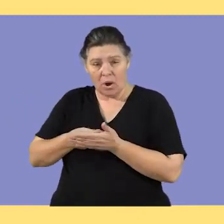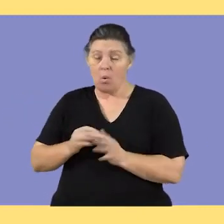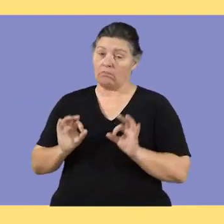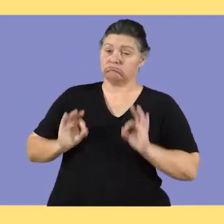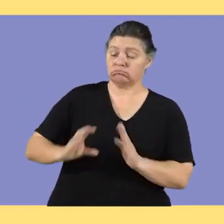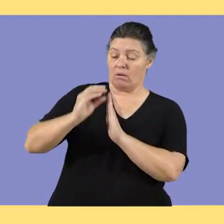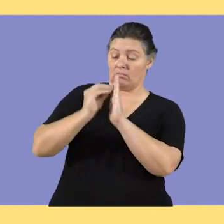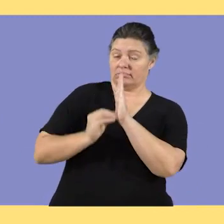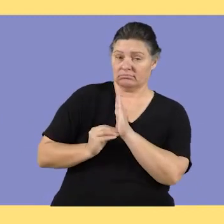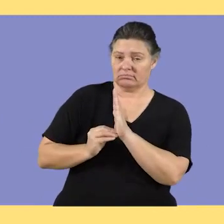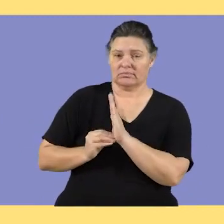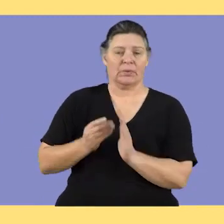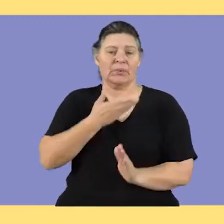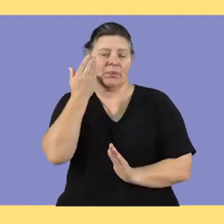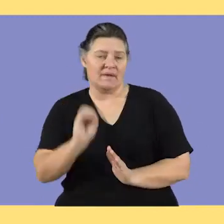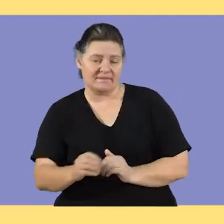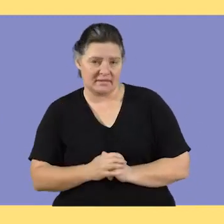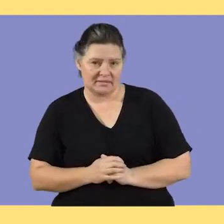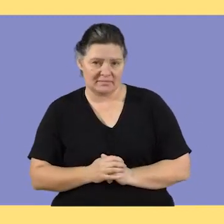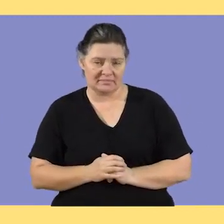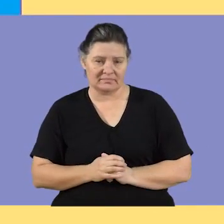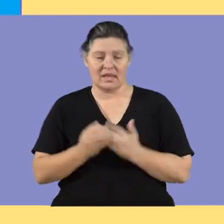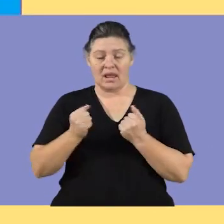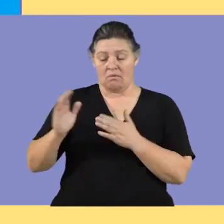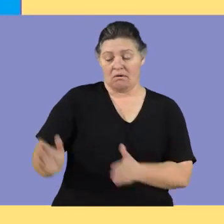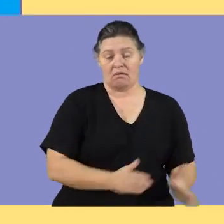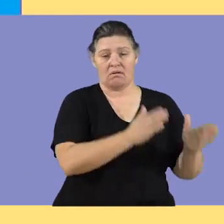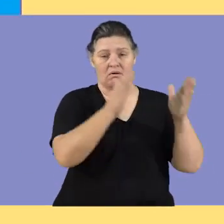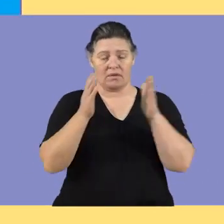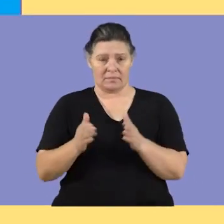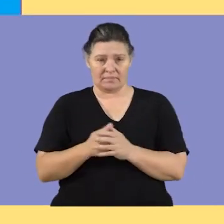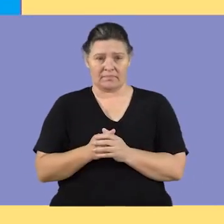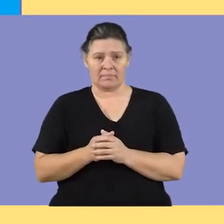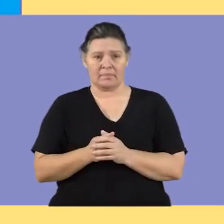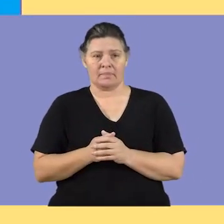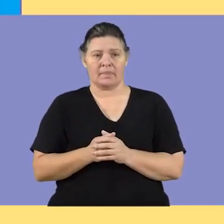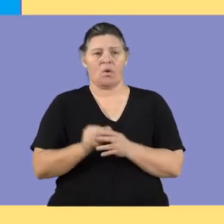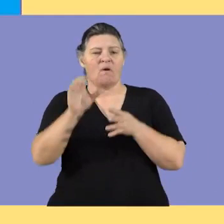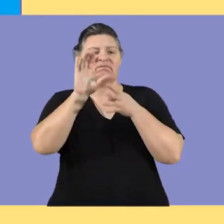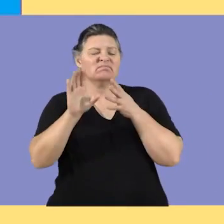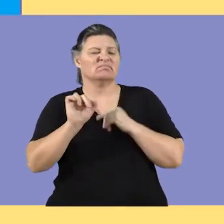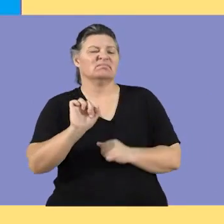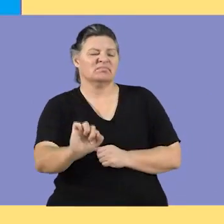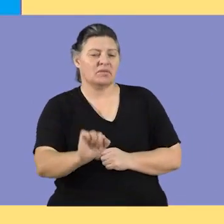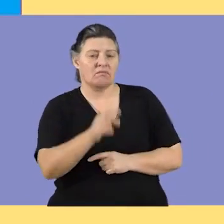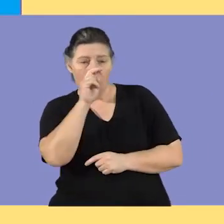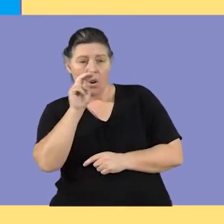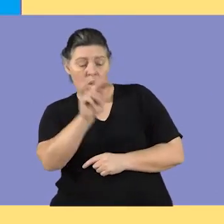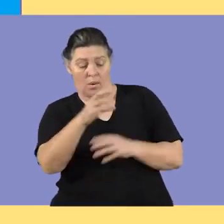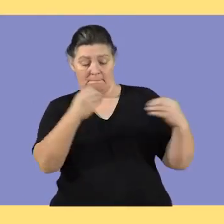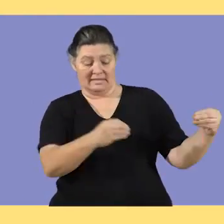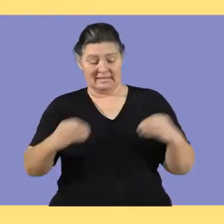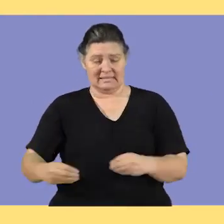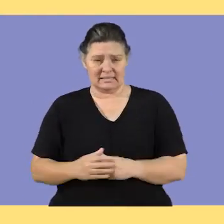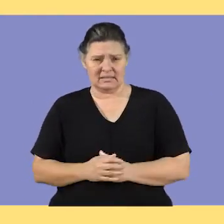recording in the business. Dear learners, I'm going to quickly move now on to the characteristics that if